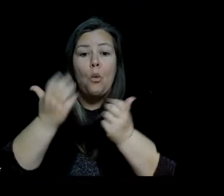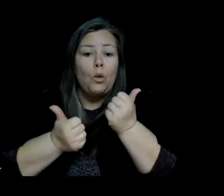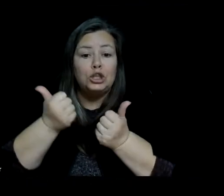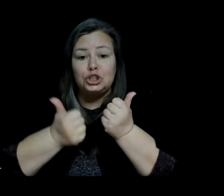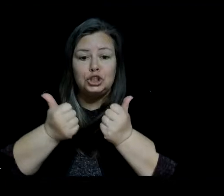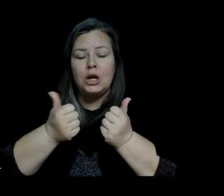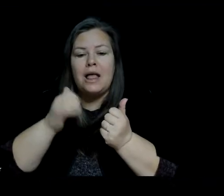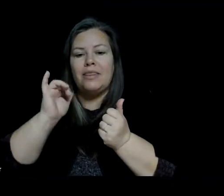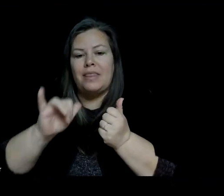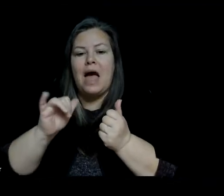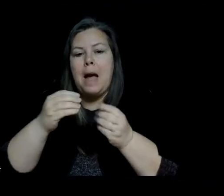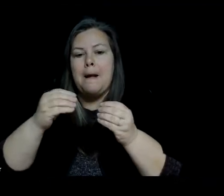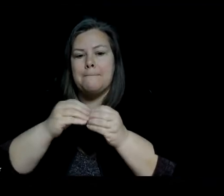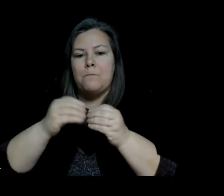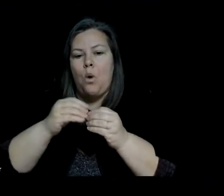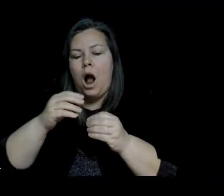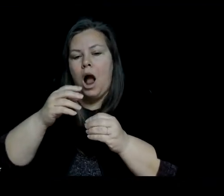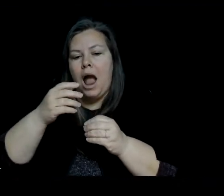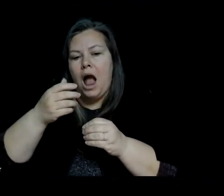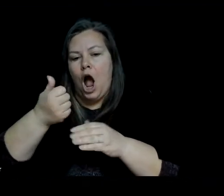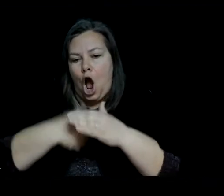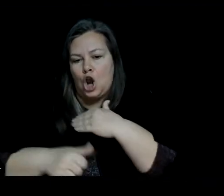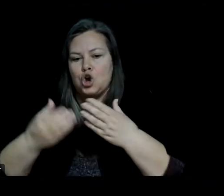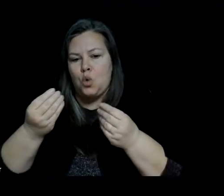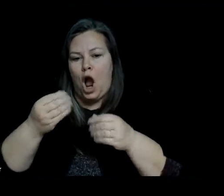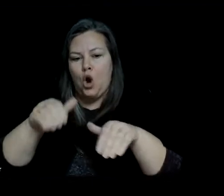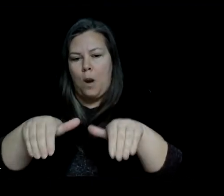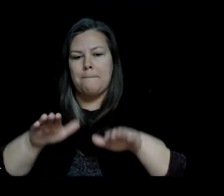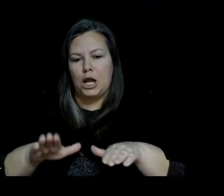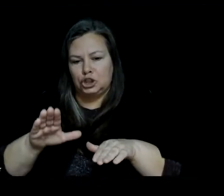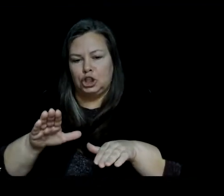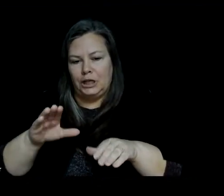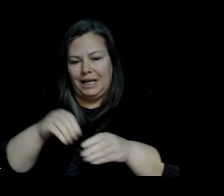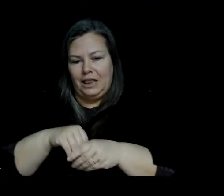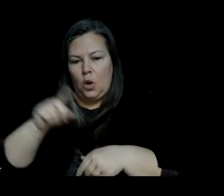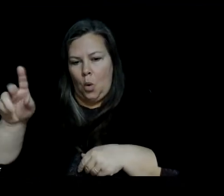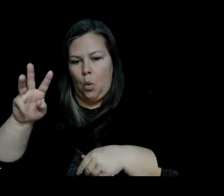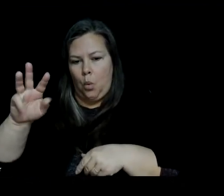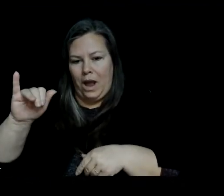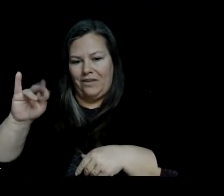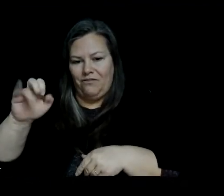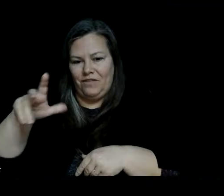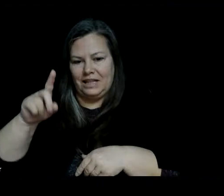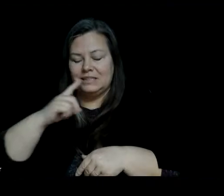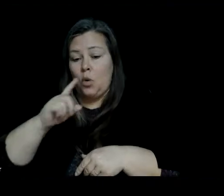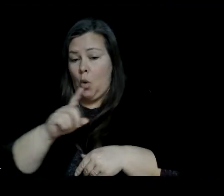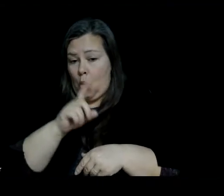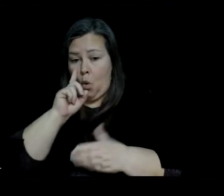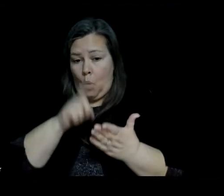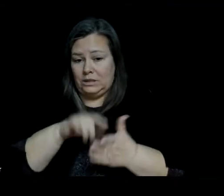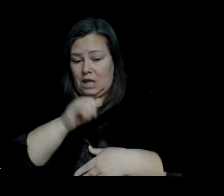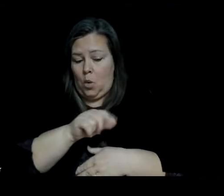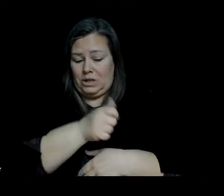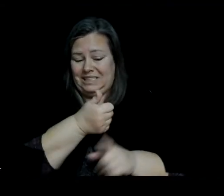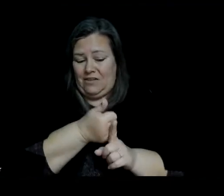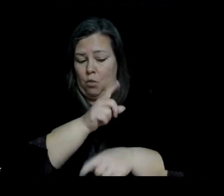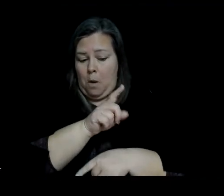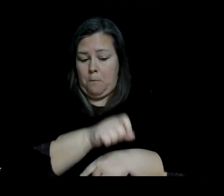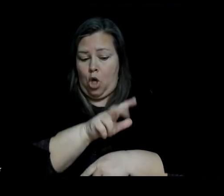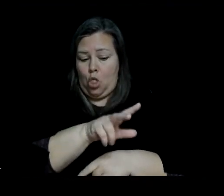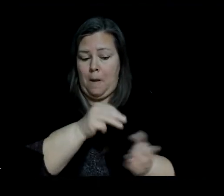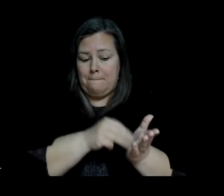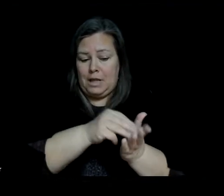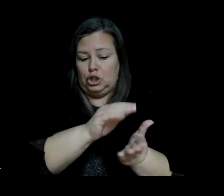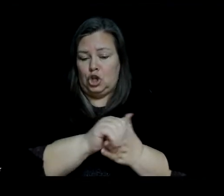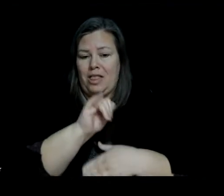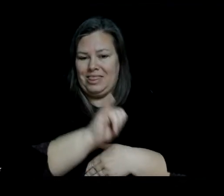of casket and in-ground cremation gardens at the Winfield Cemetery. You'll note that that's $1.3 million. That is in the form